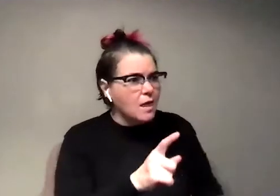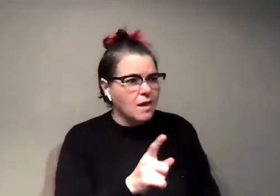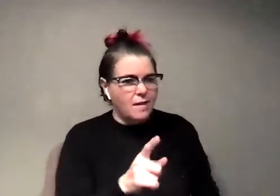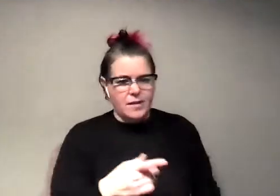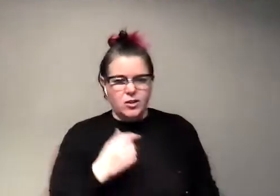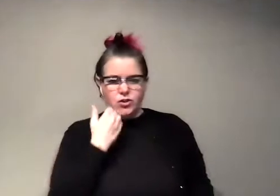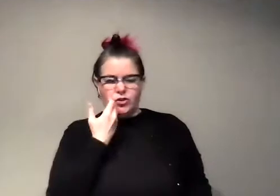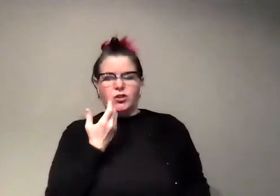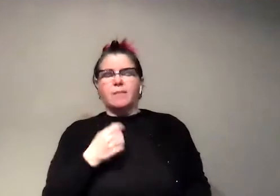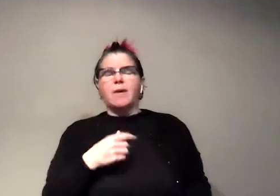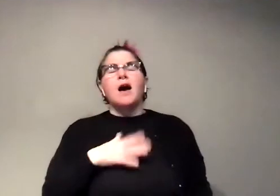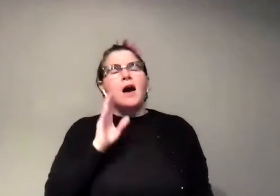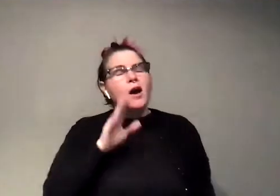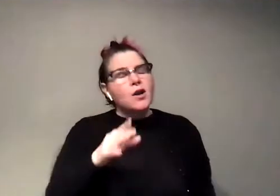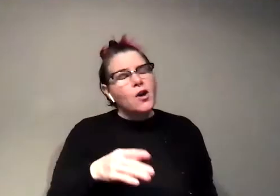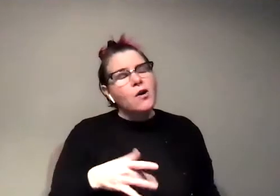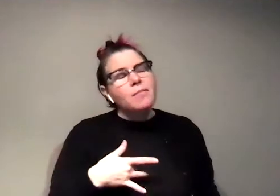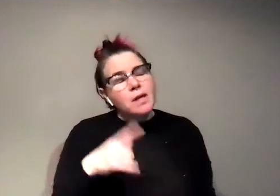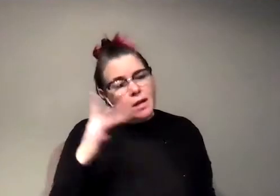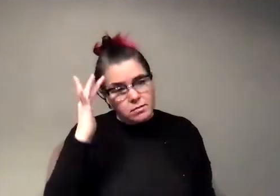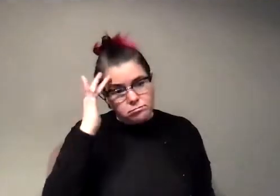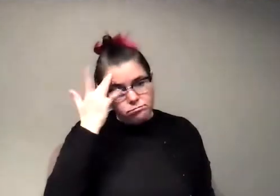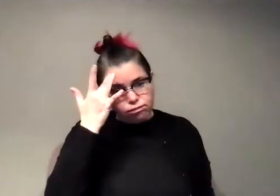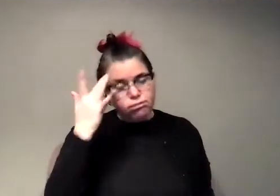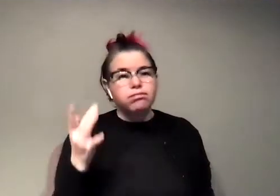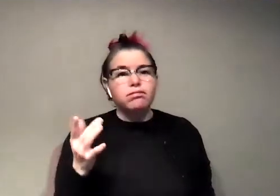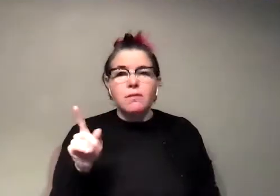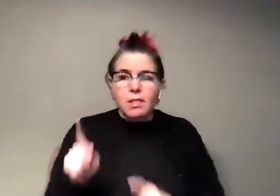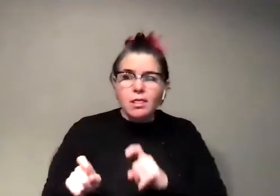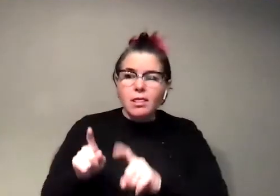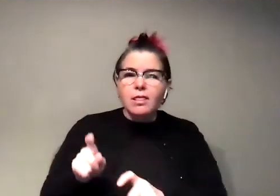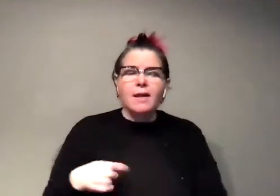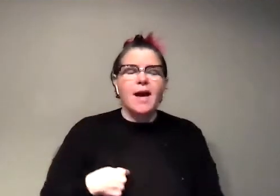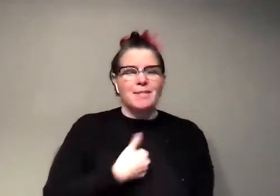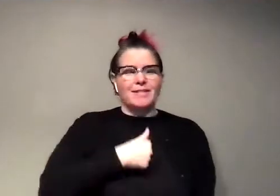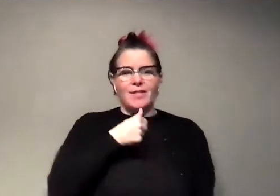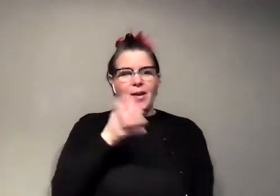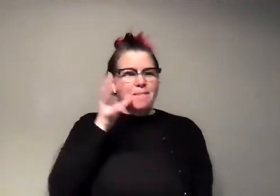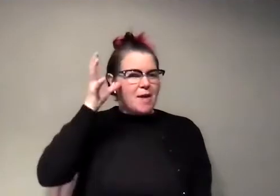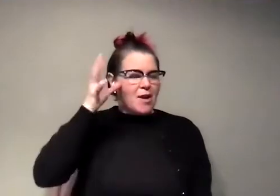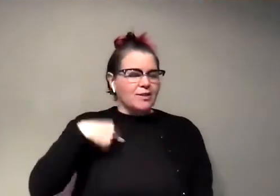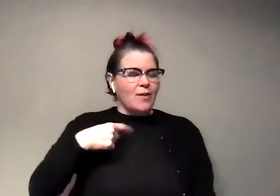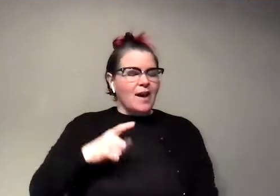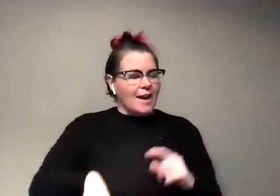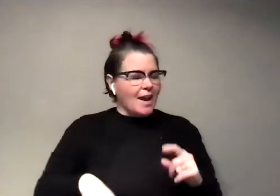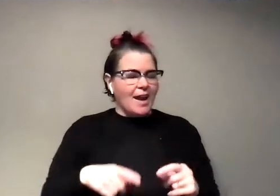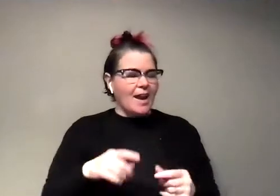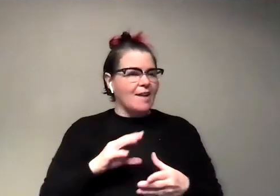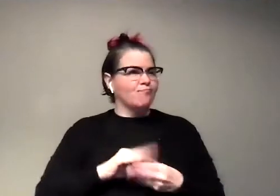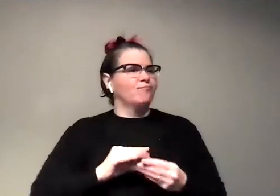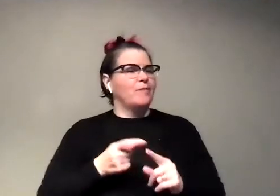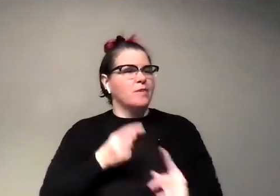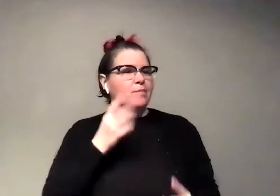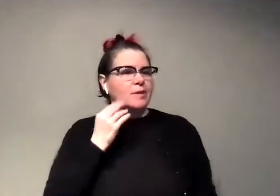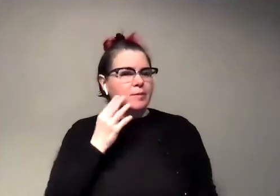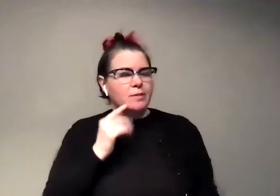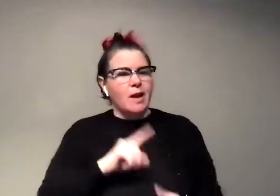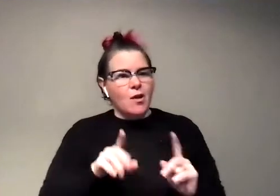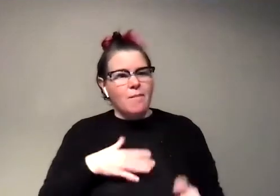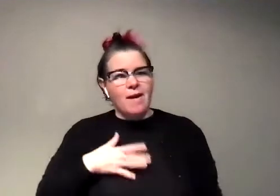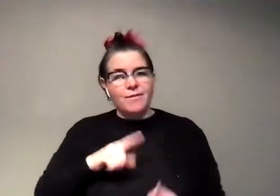probably annoying if you get tons and tons of like questions. I'm not a parent, so I can't speak from experience, but I know that from my friends